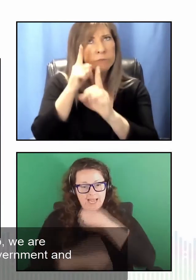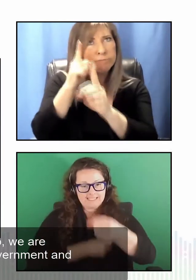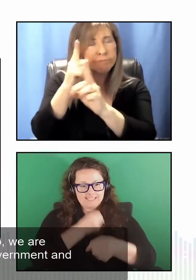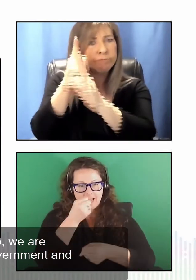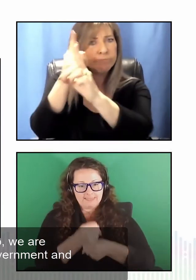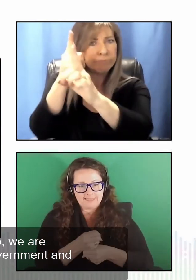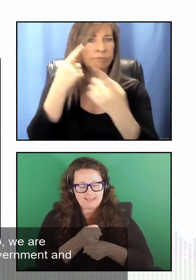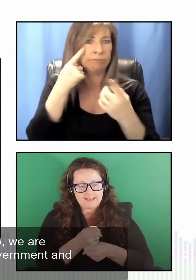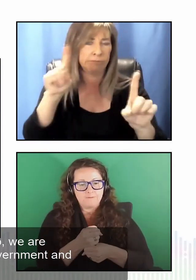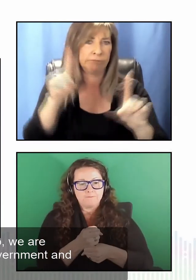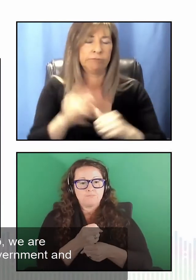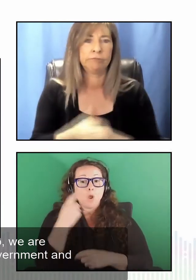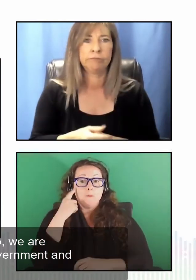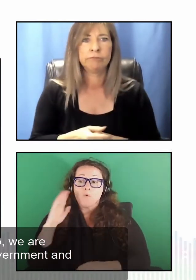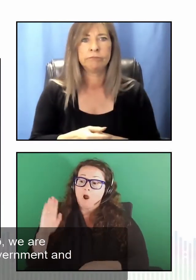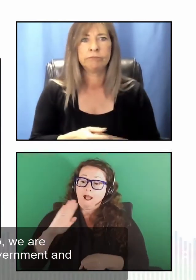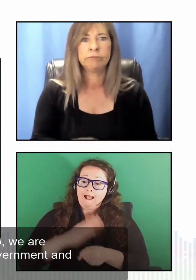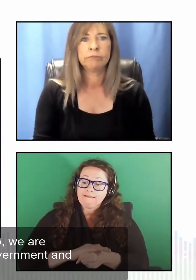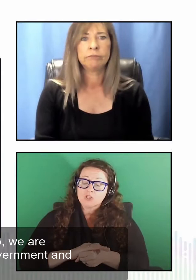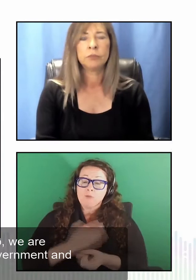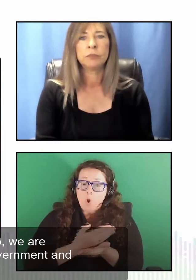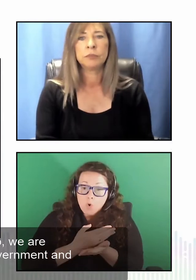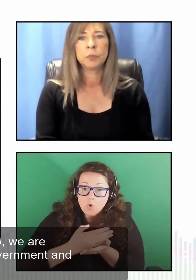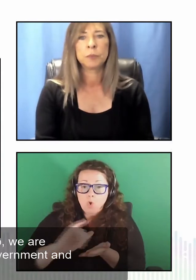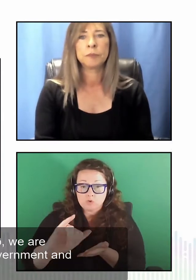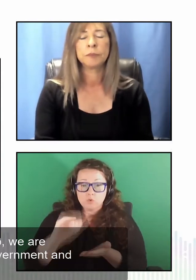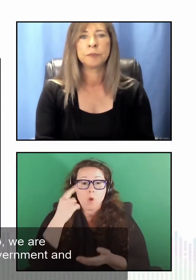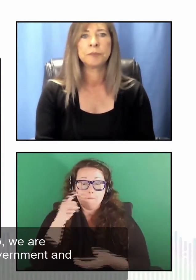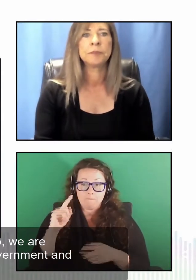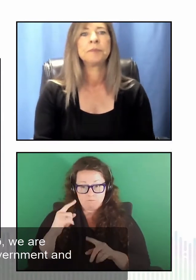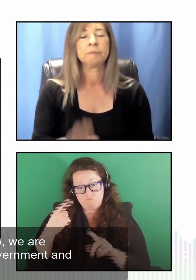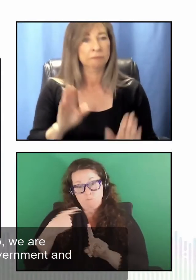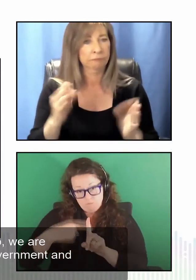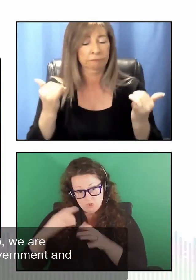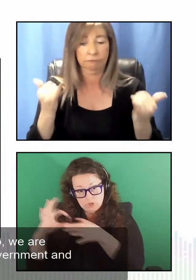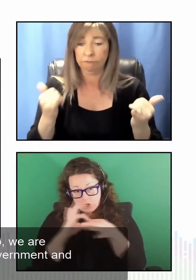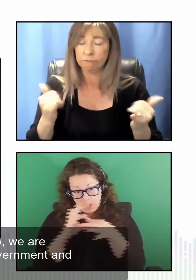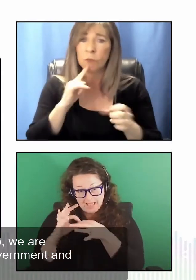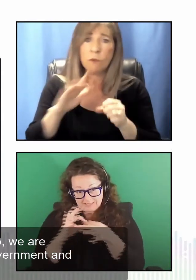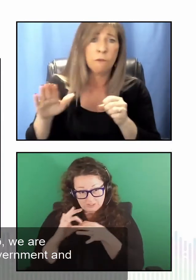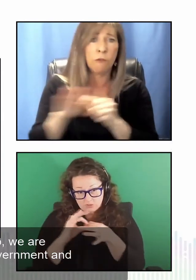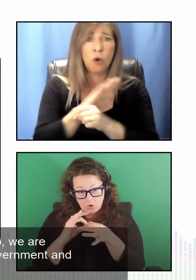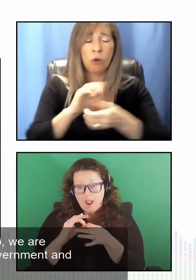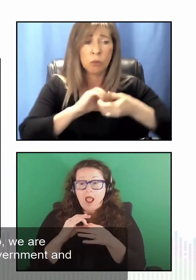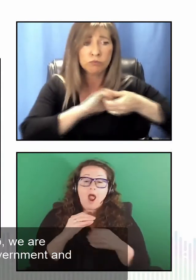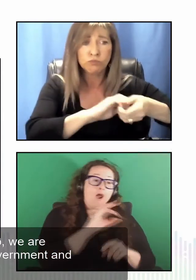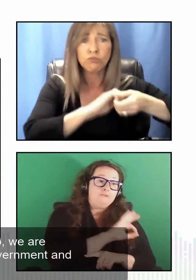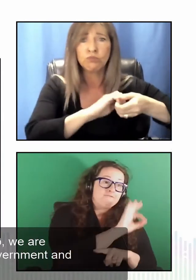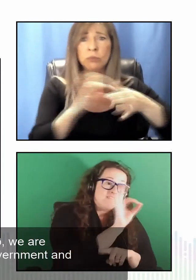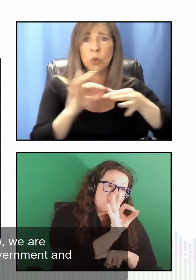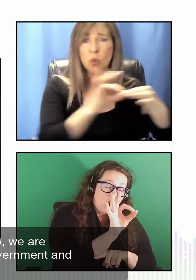the near future. So we're completely cooperating and